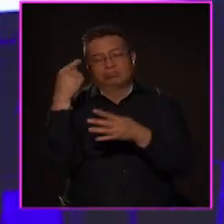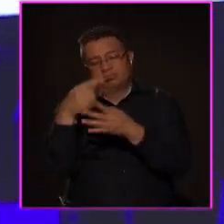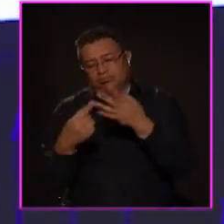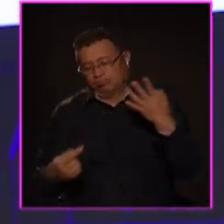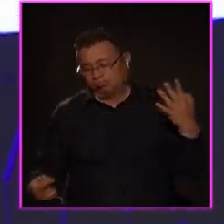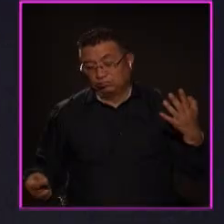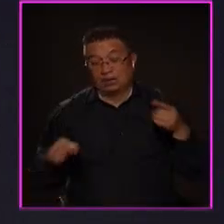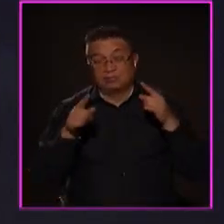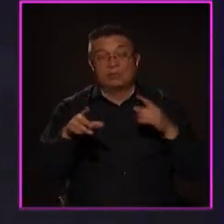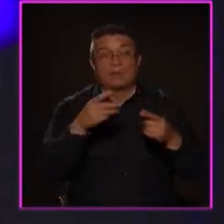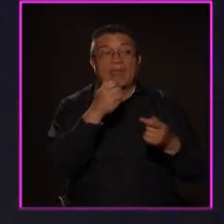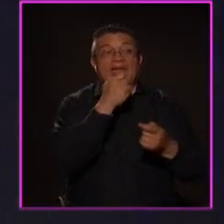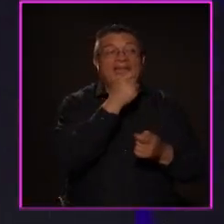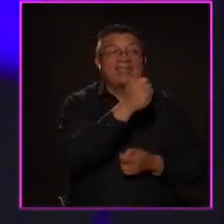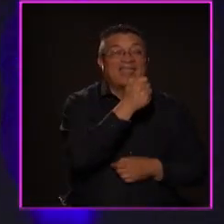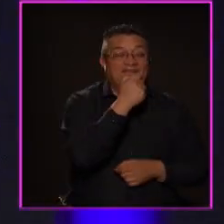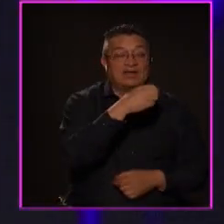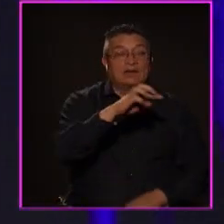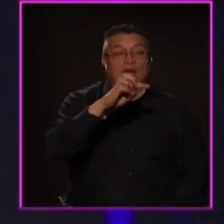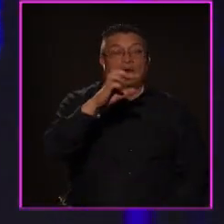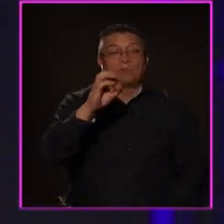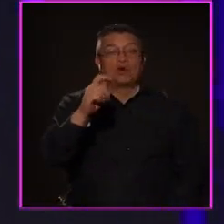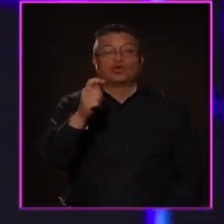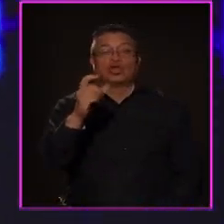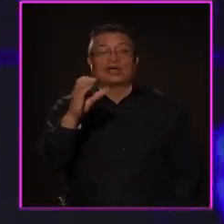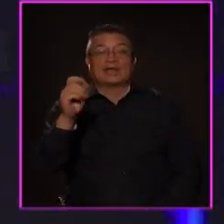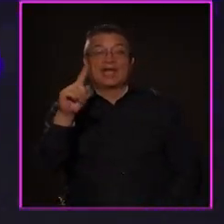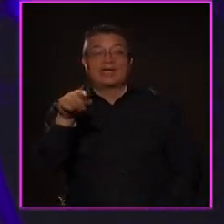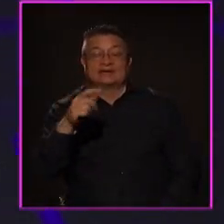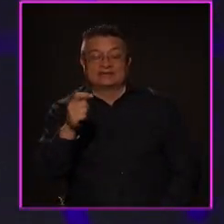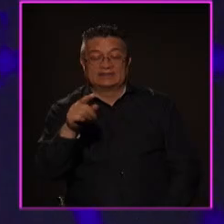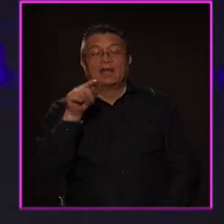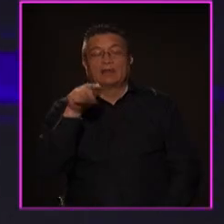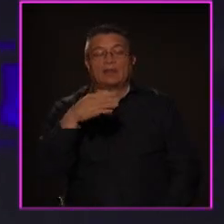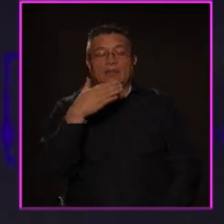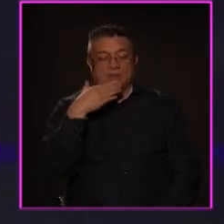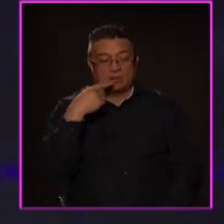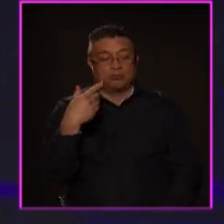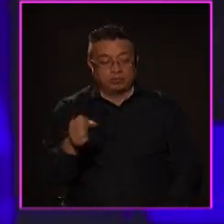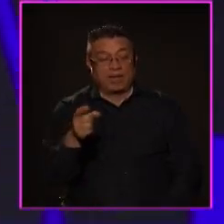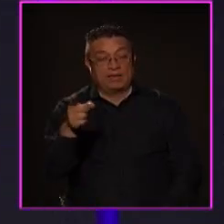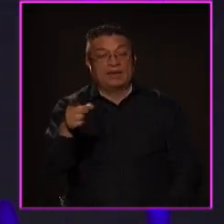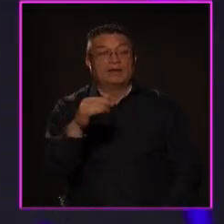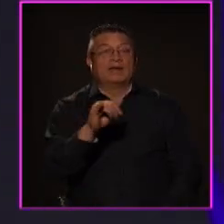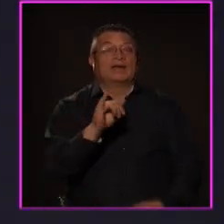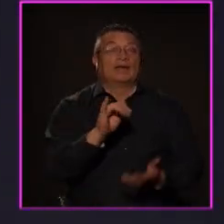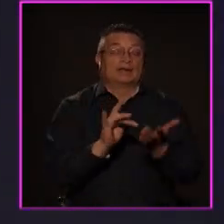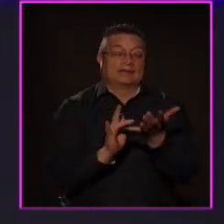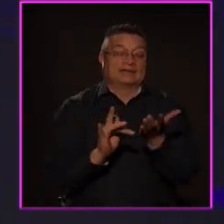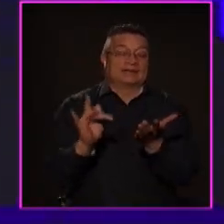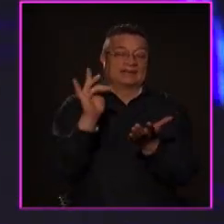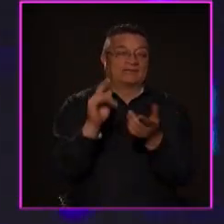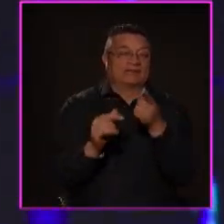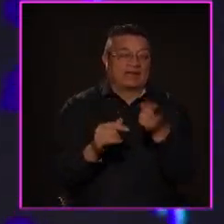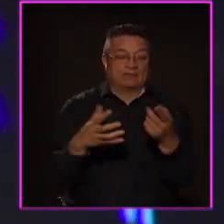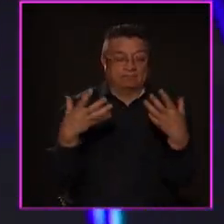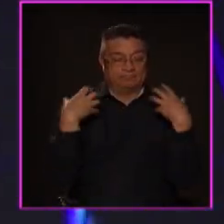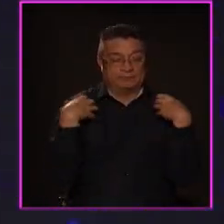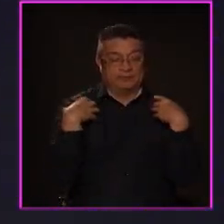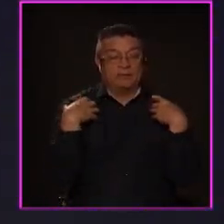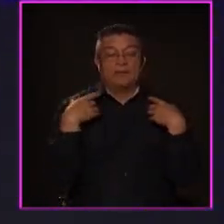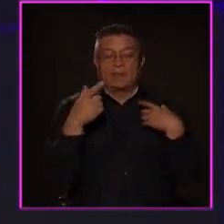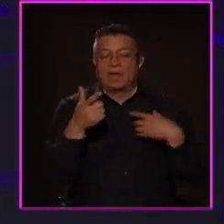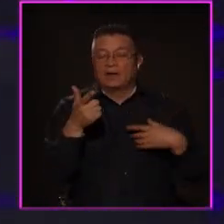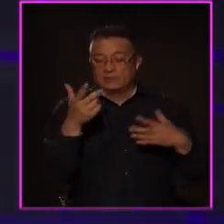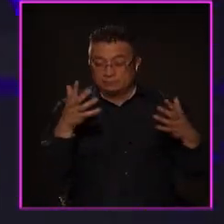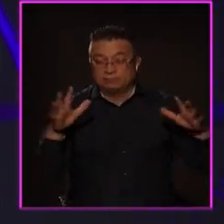now can be generated with these AI. Right? So the stakes are quite high because